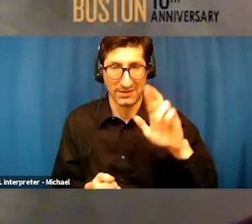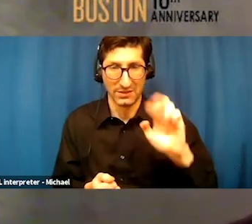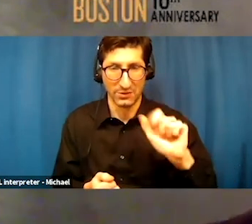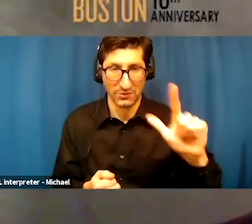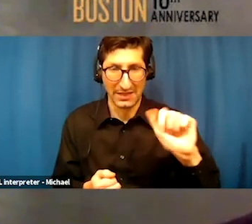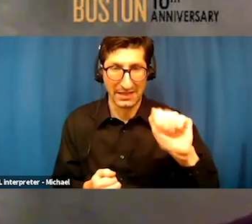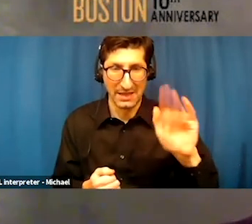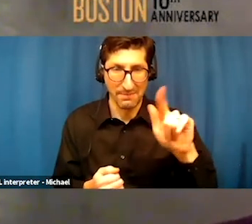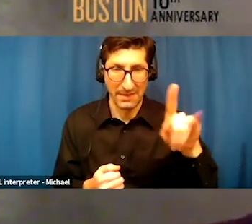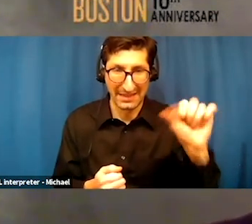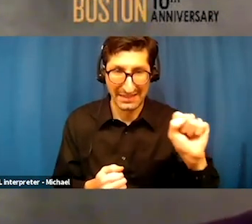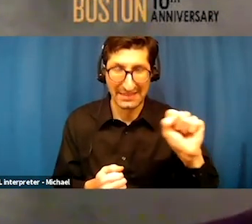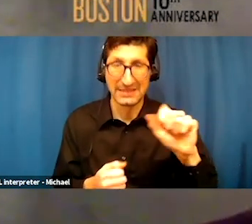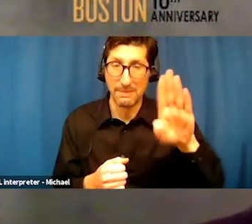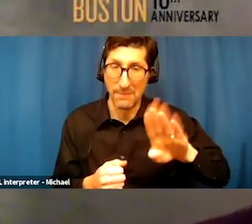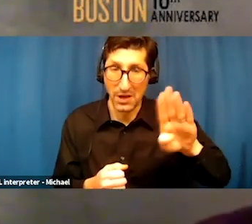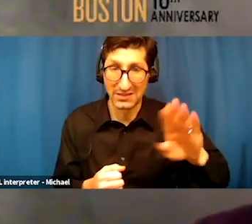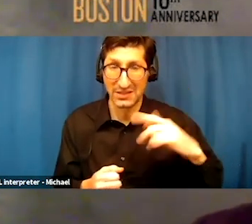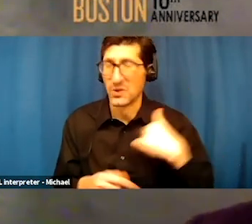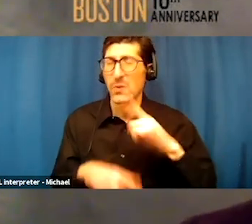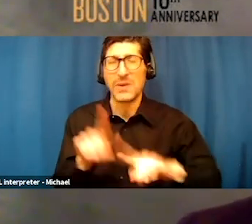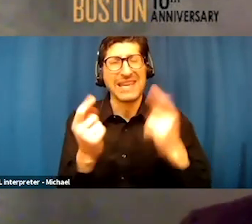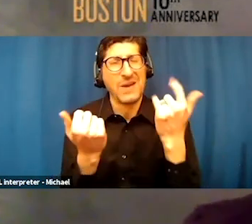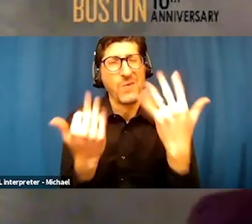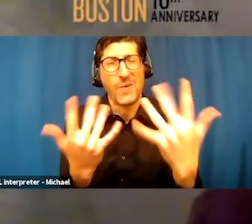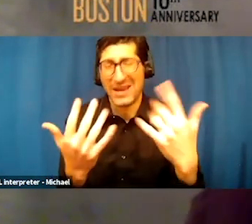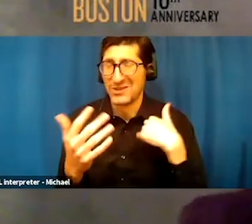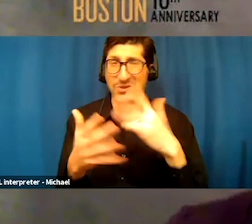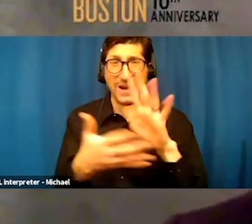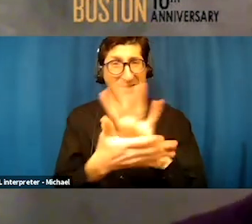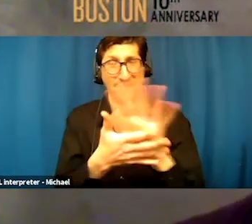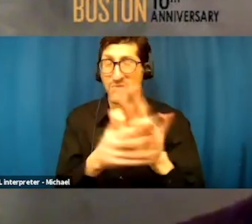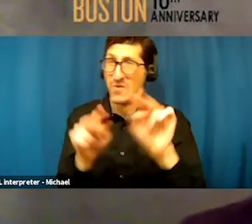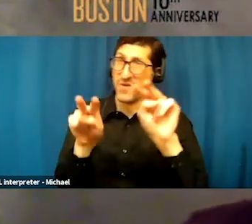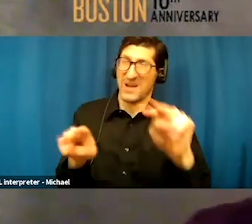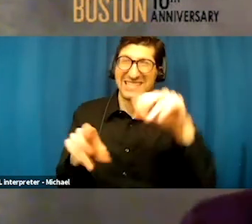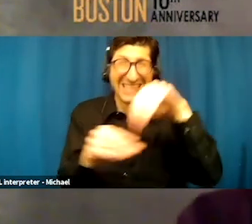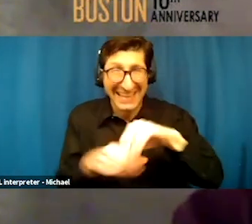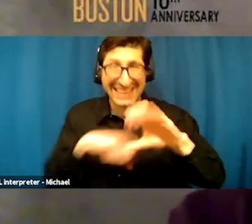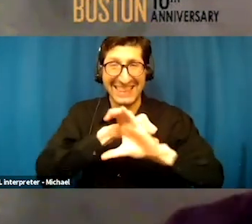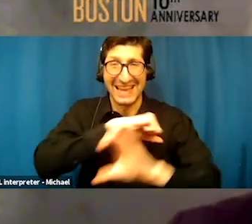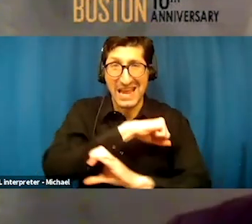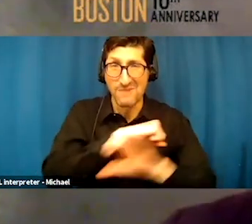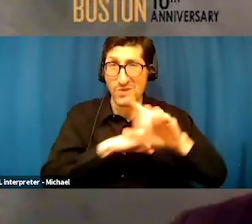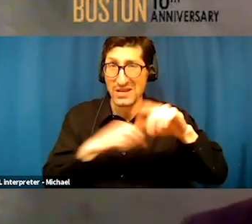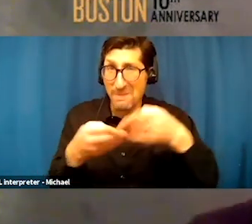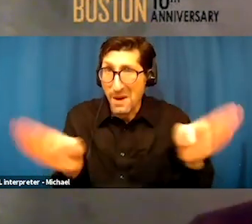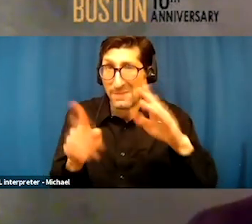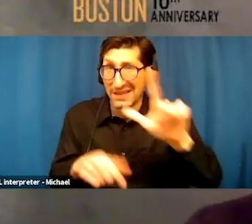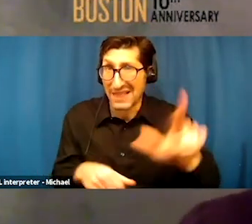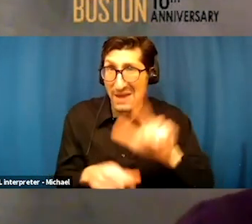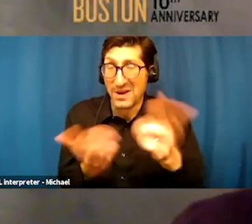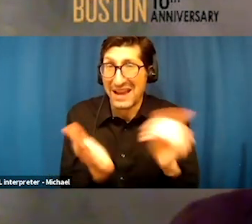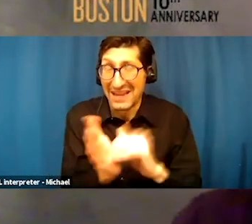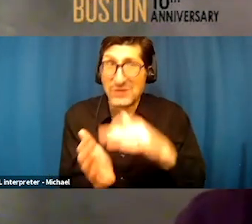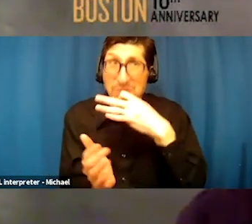Tannenhaus. We can't wait to hold an actual in-person screening at the Cambridge public library again soon. Uh,